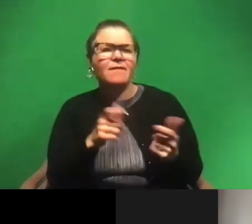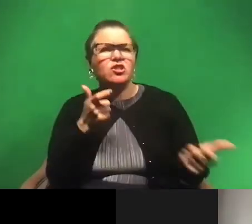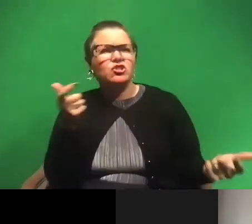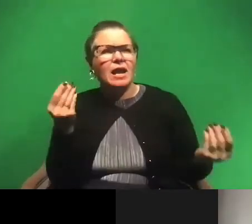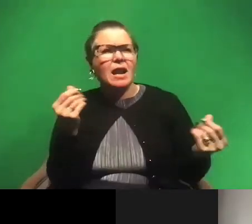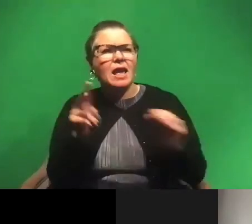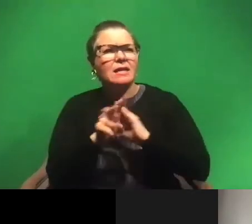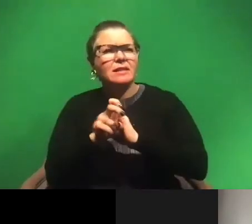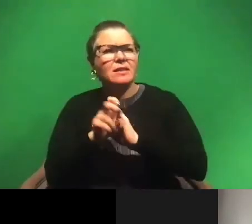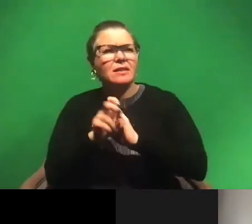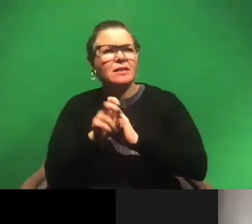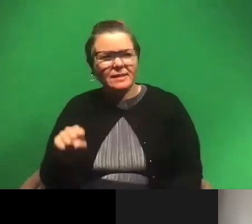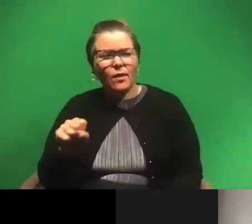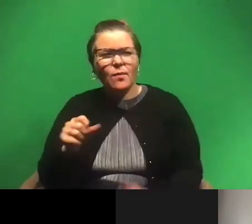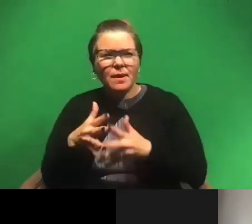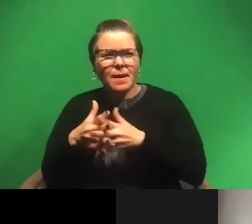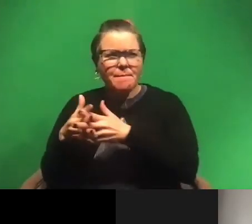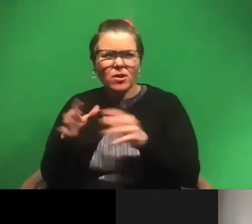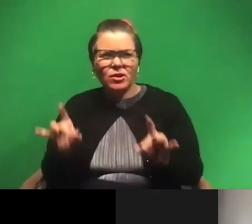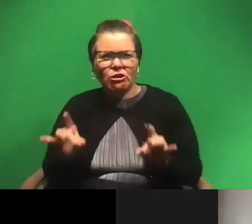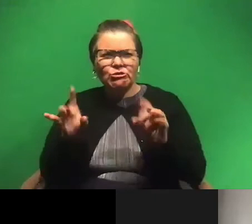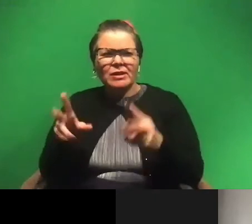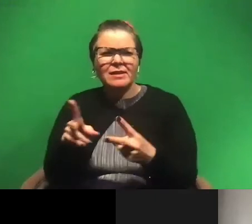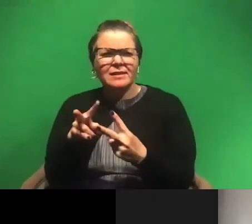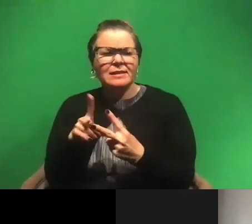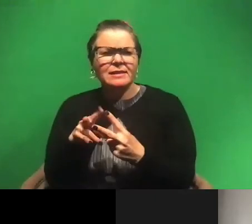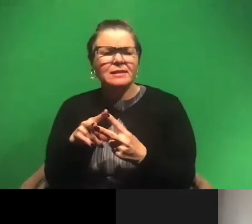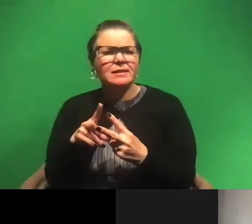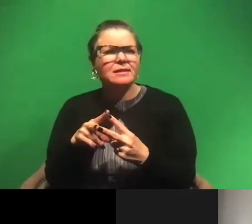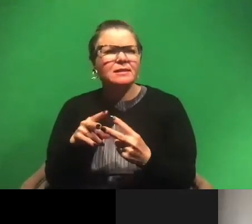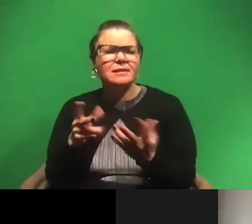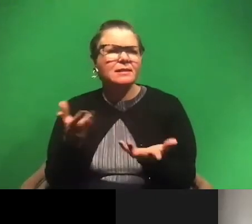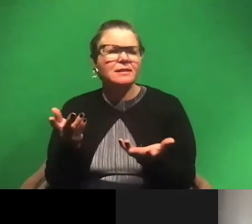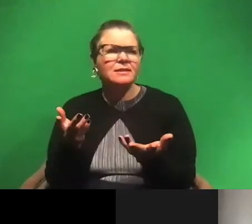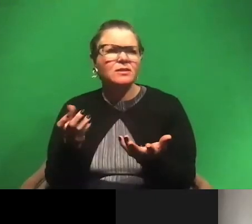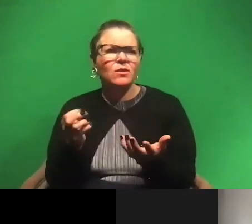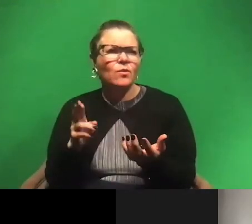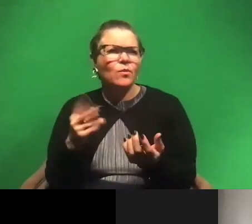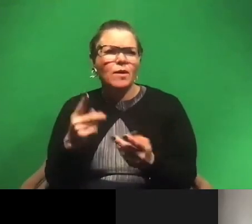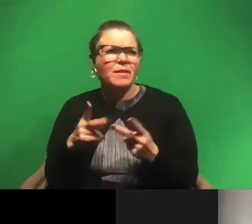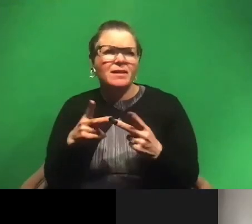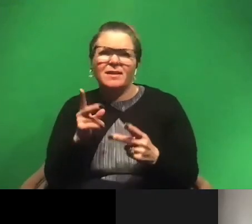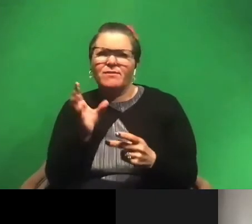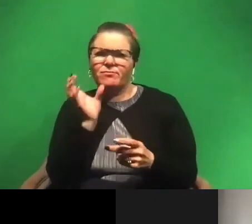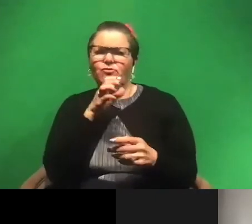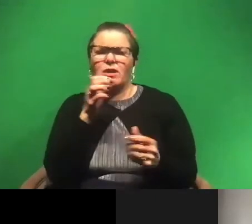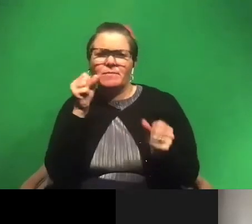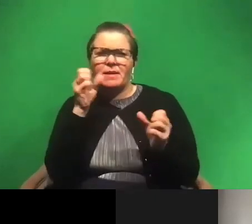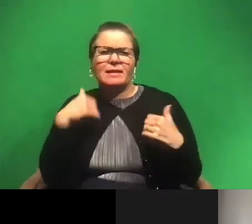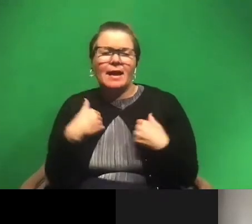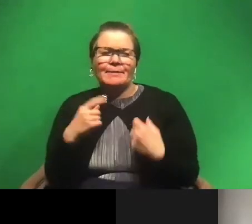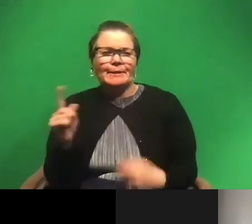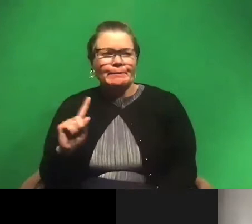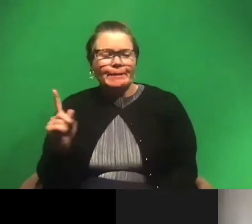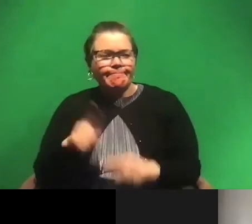in South America or Australia, or one of those places that has just like weird and amazing animals.